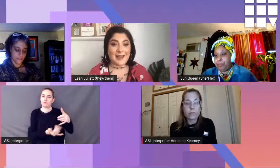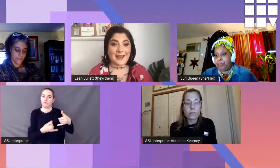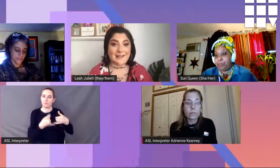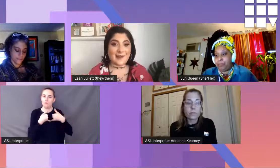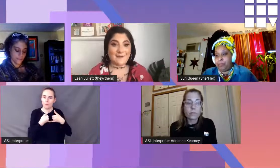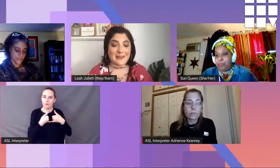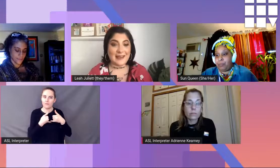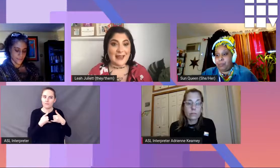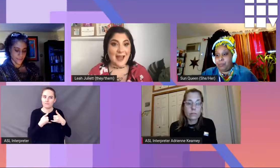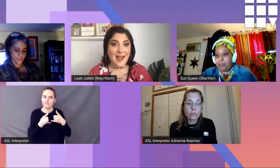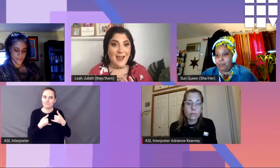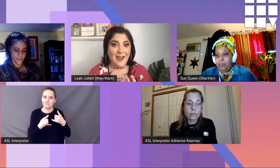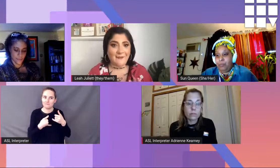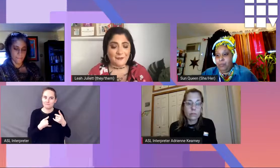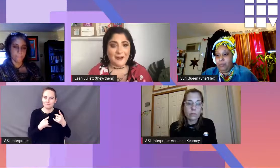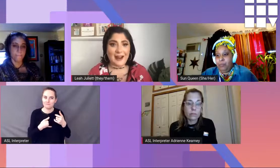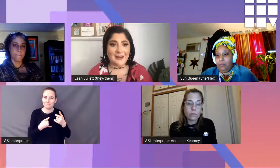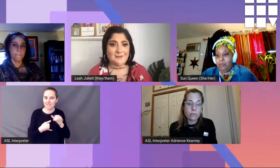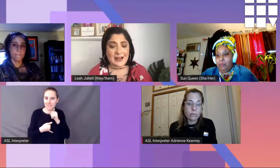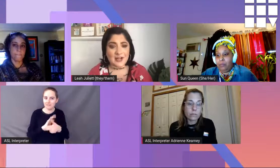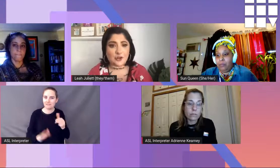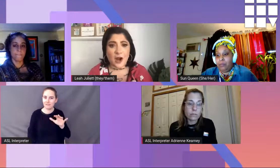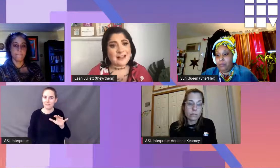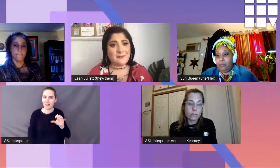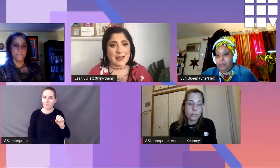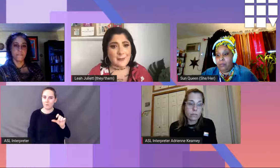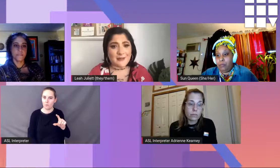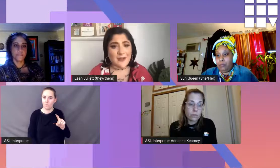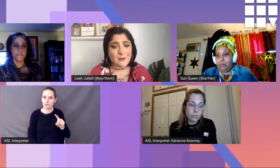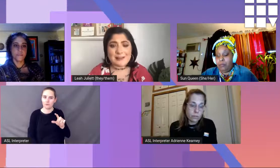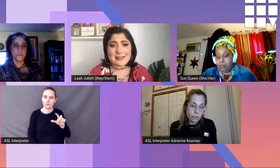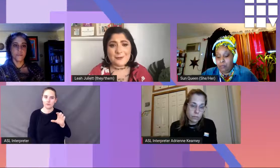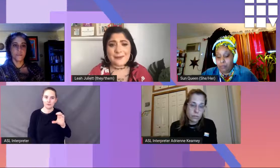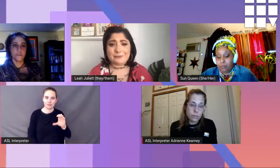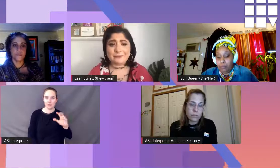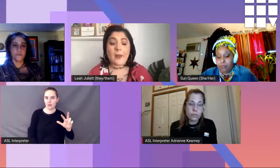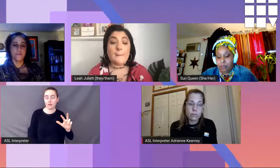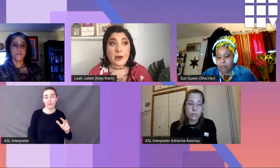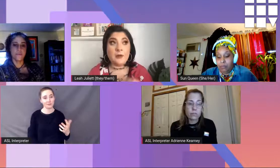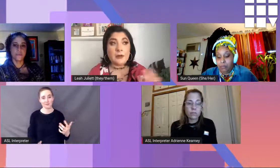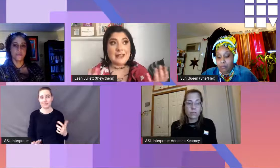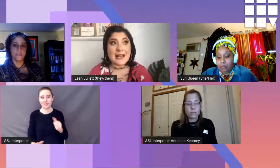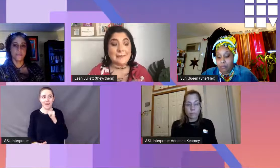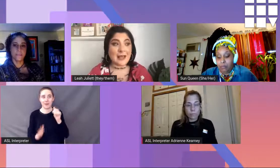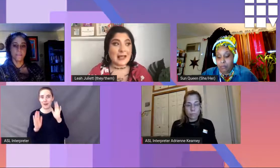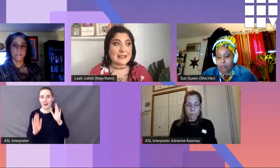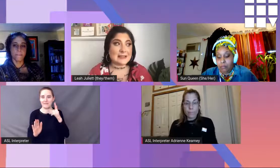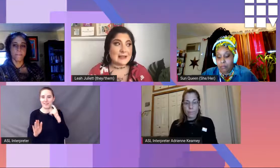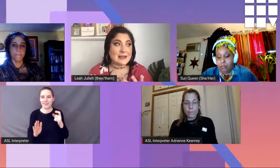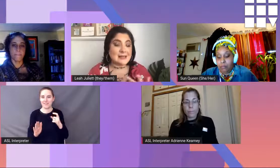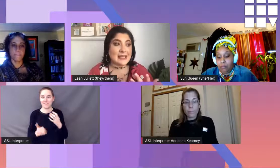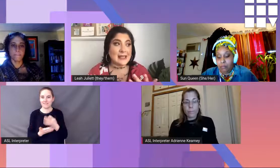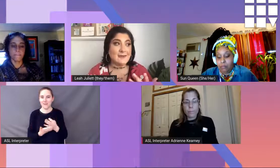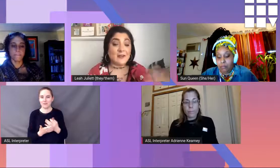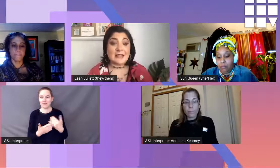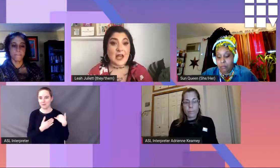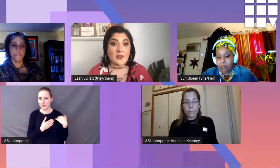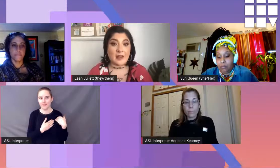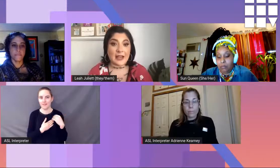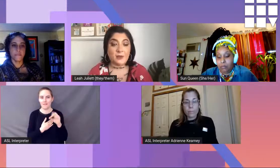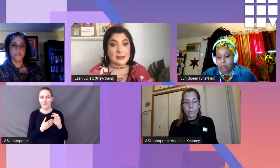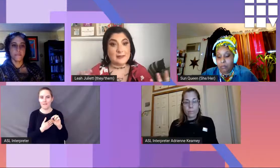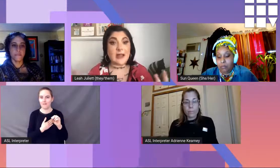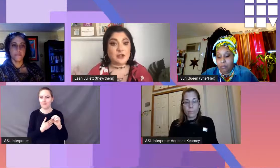great because of the effort and financial cost of becoming a 501c3. But we did it because the funds